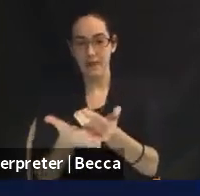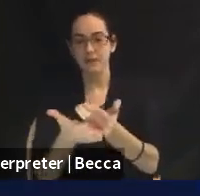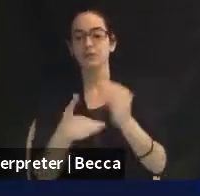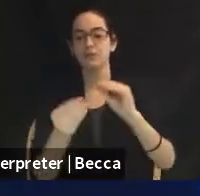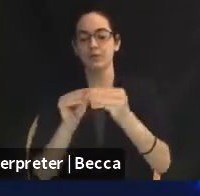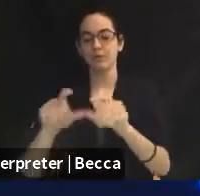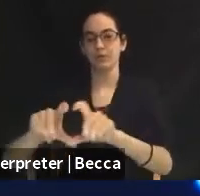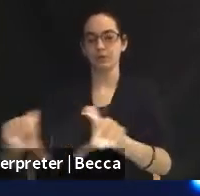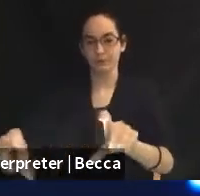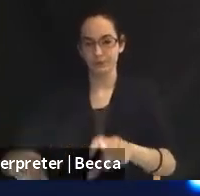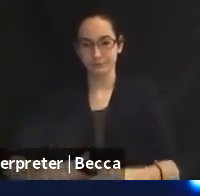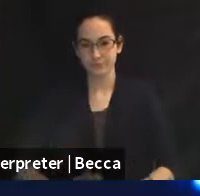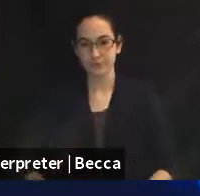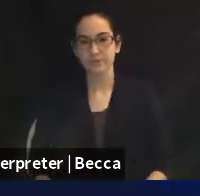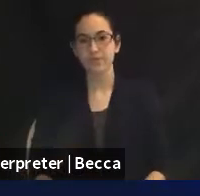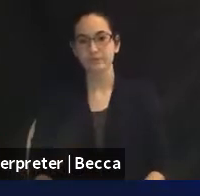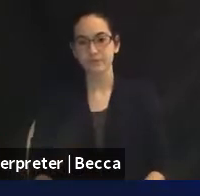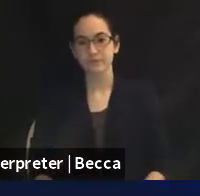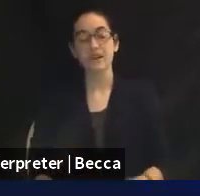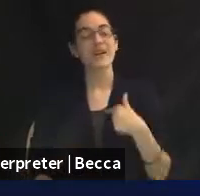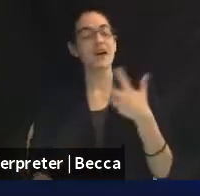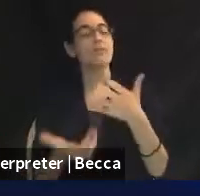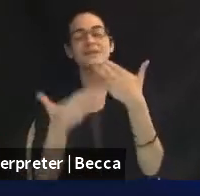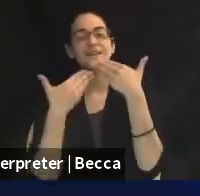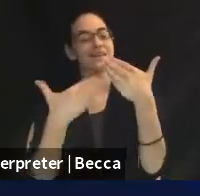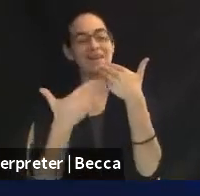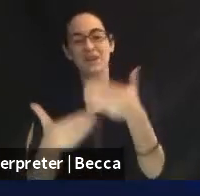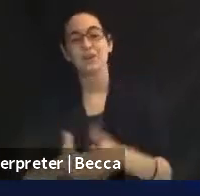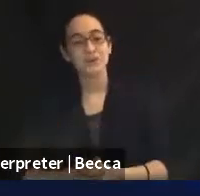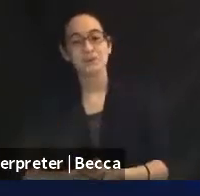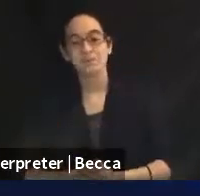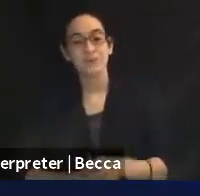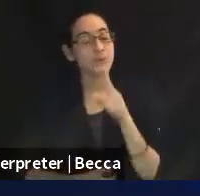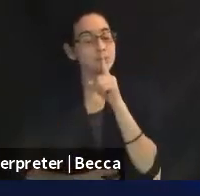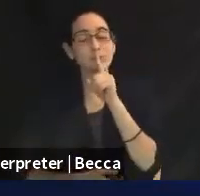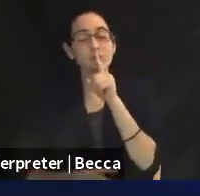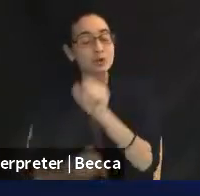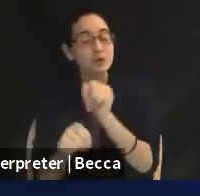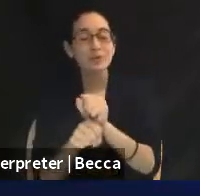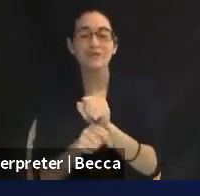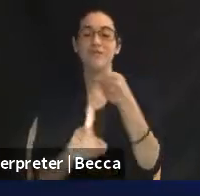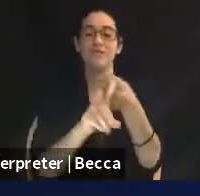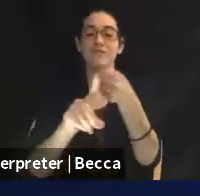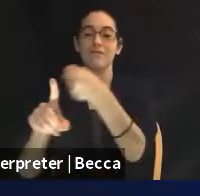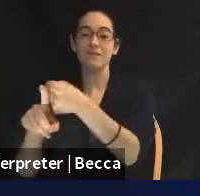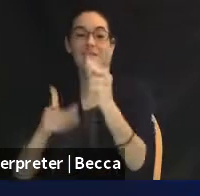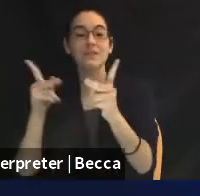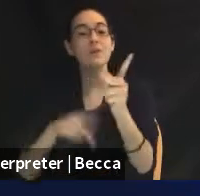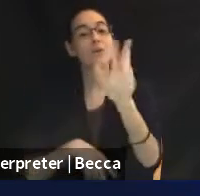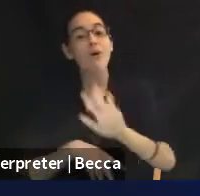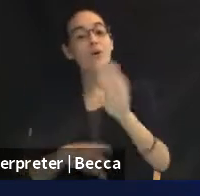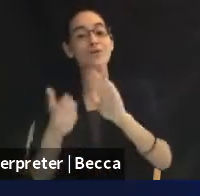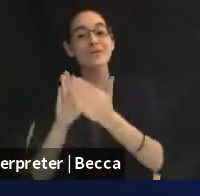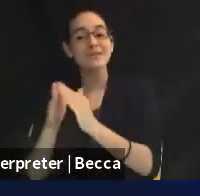on the screen. And let me be one of the first to say thank you. Just like you saw in the video, it's truly making an impact all over our city, all over